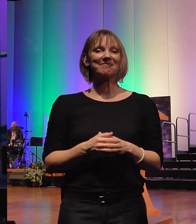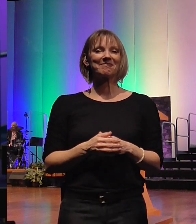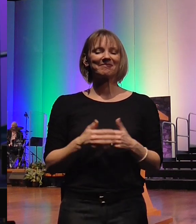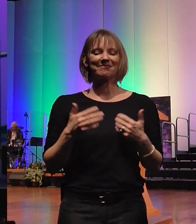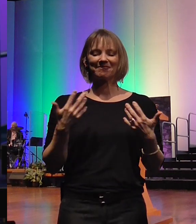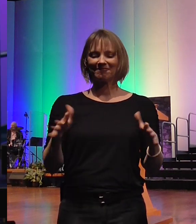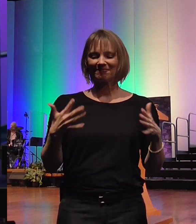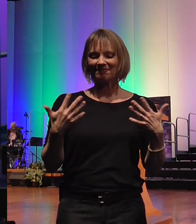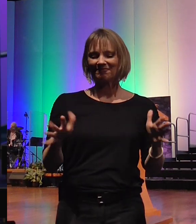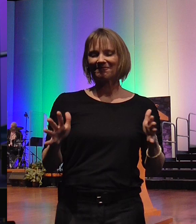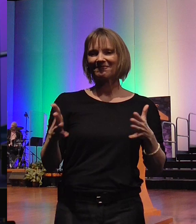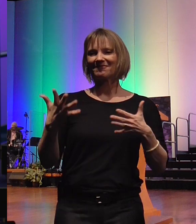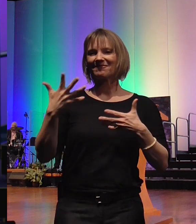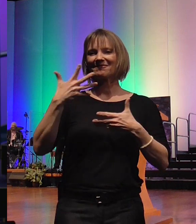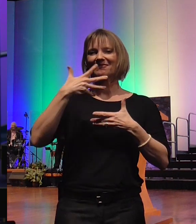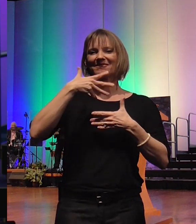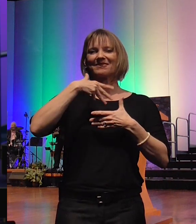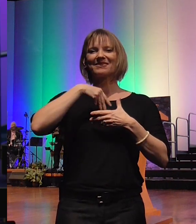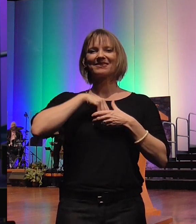It's in